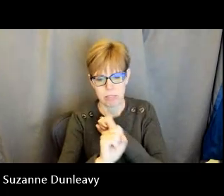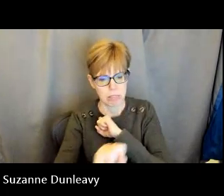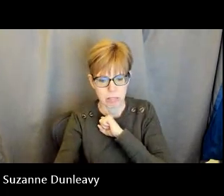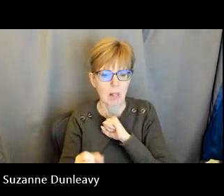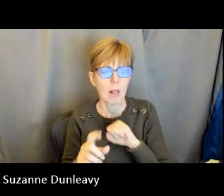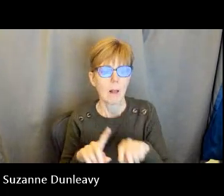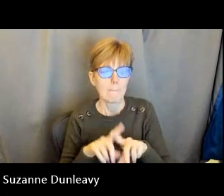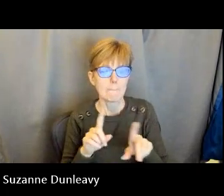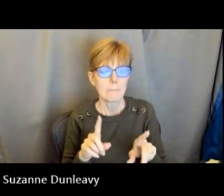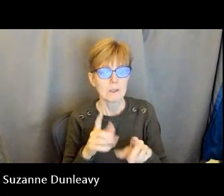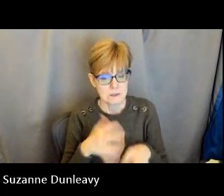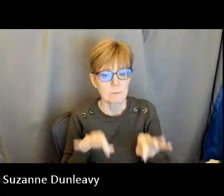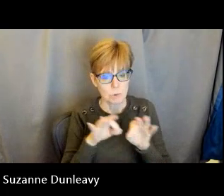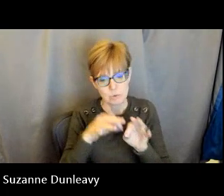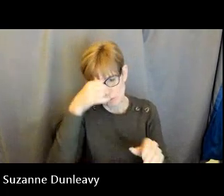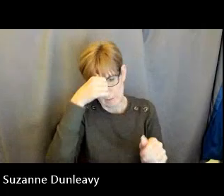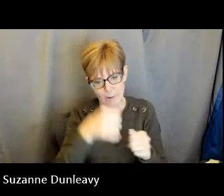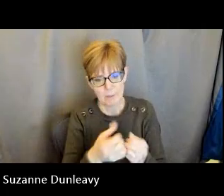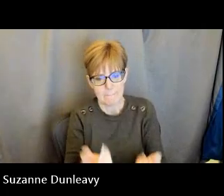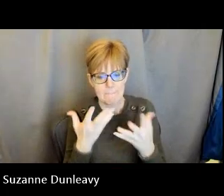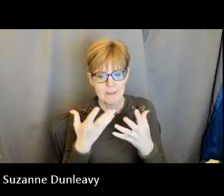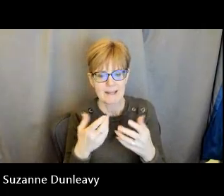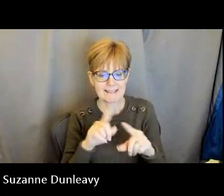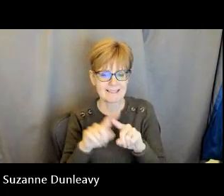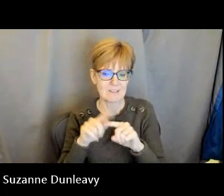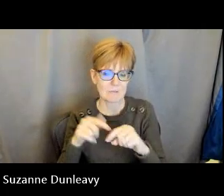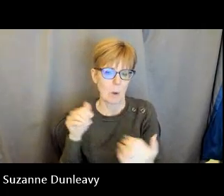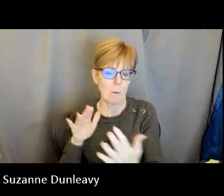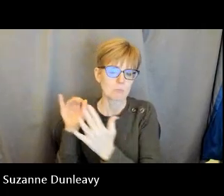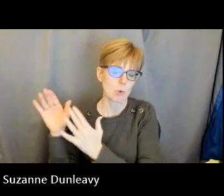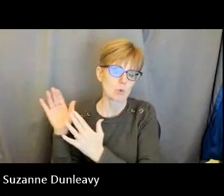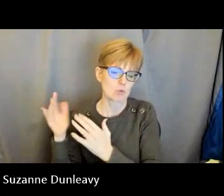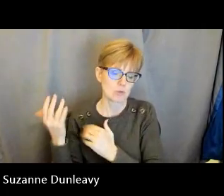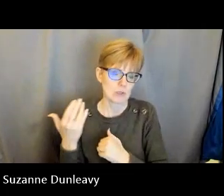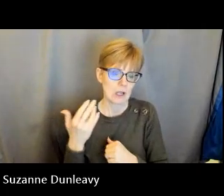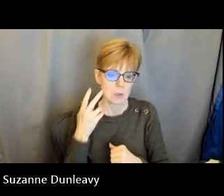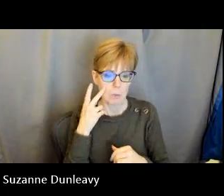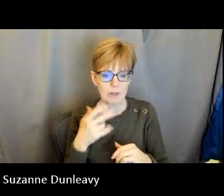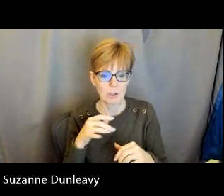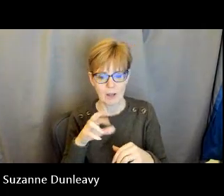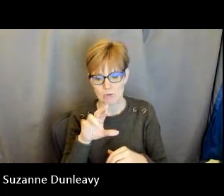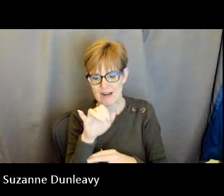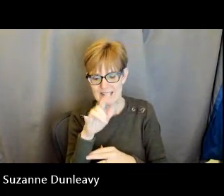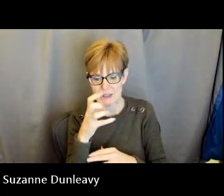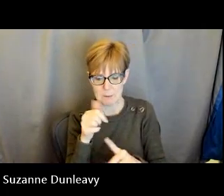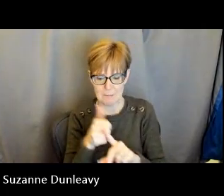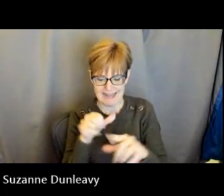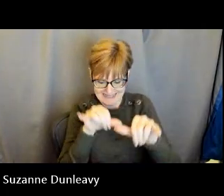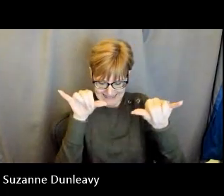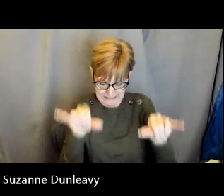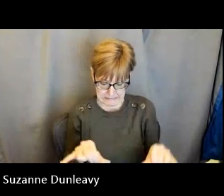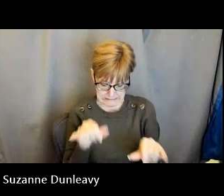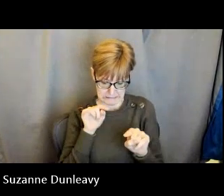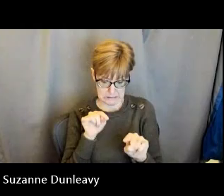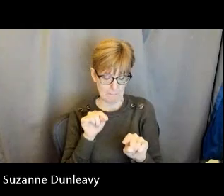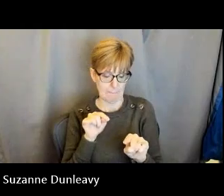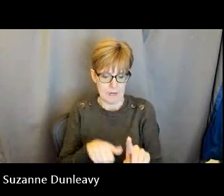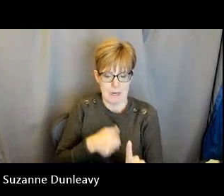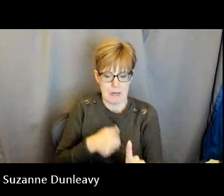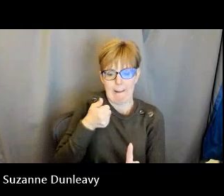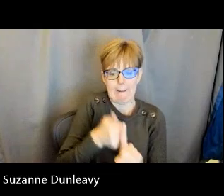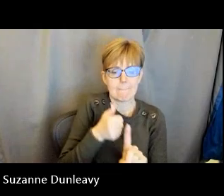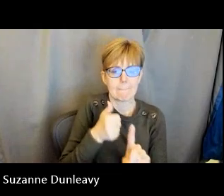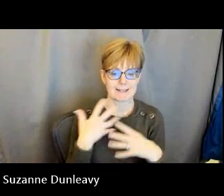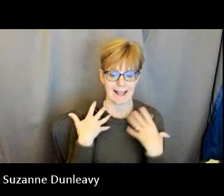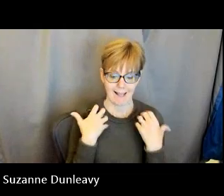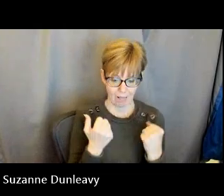remember that there are multiple different ways that racism as a system is impacting on health and mental health outcomes